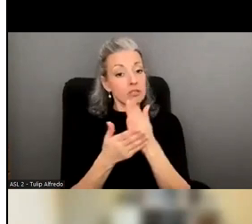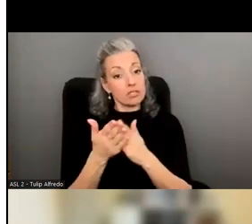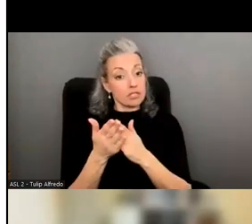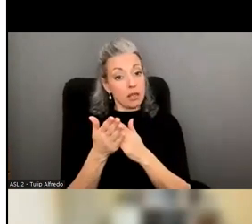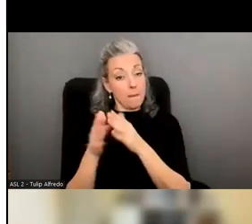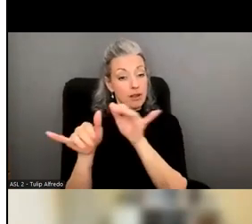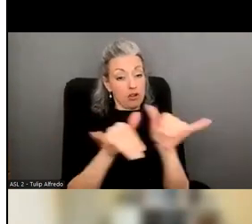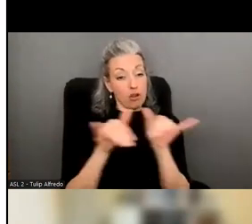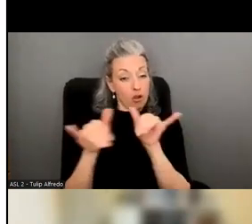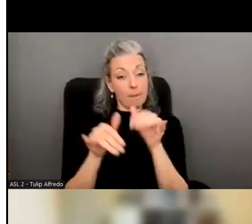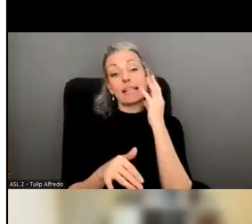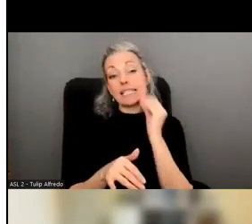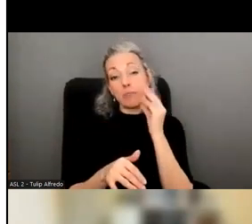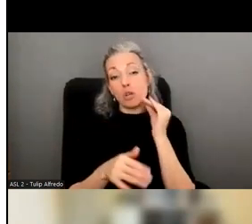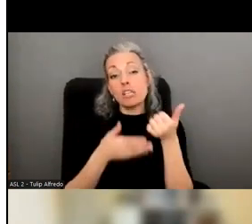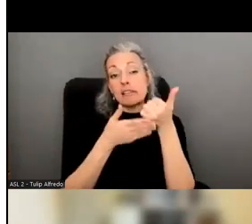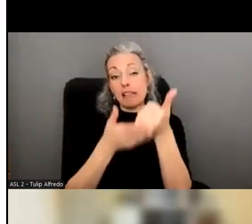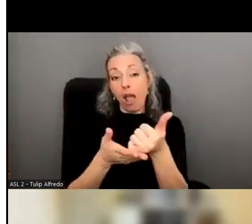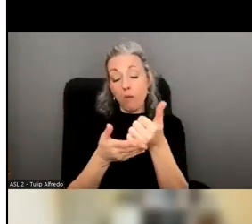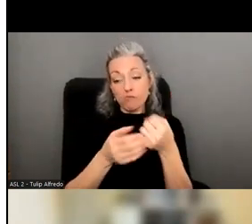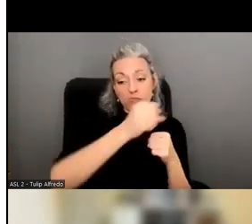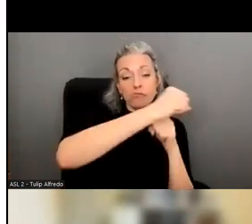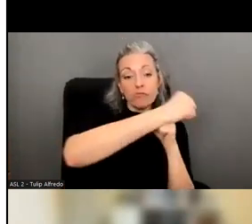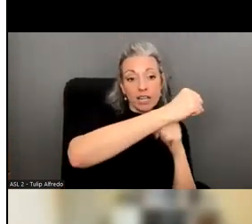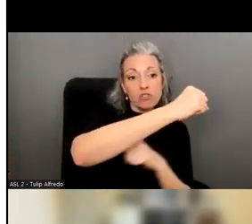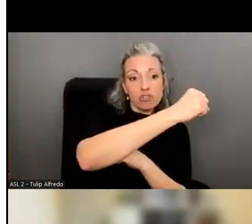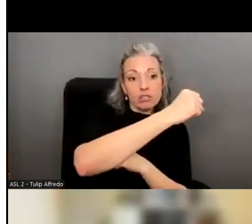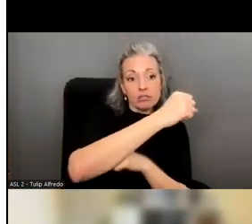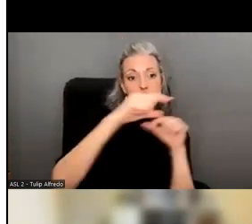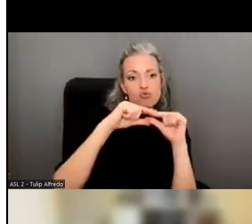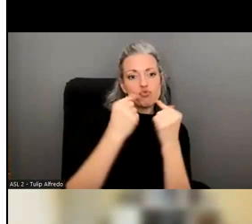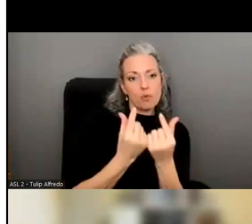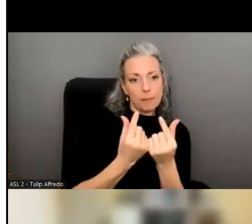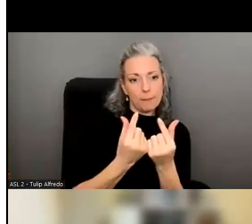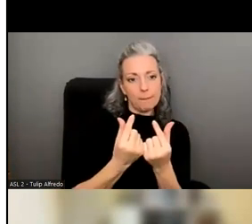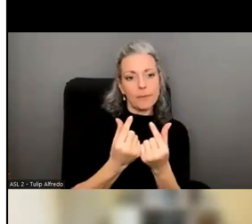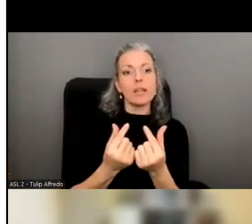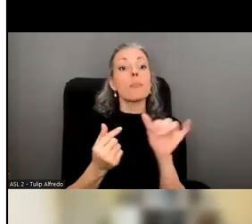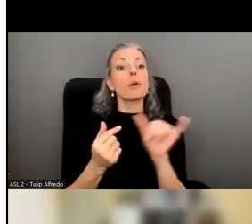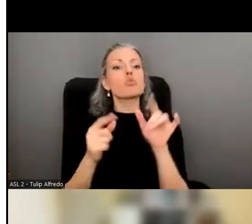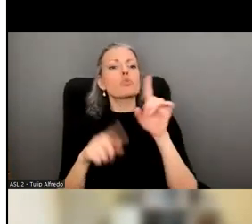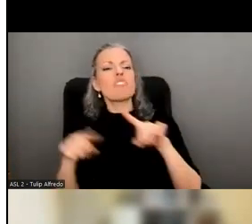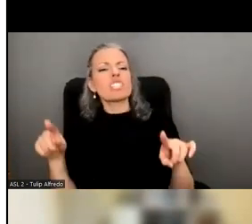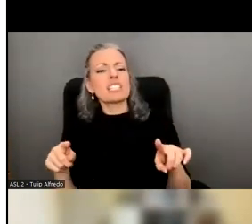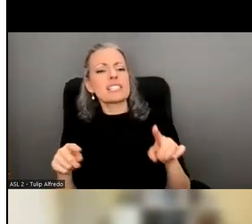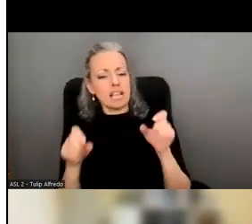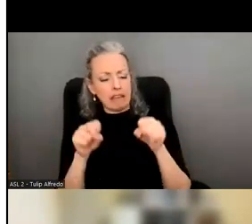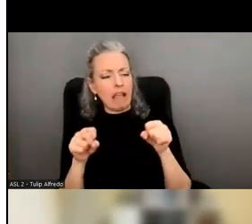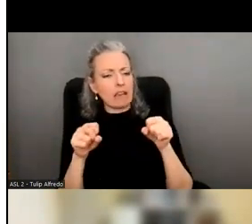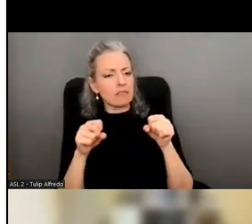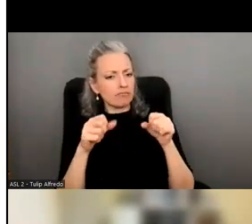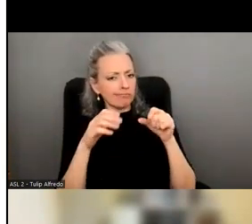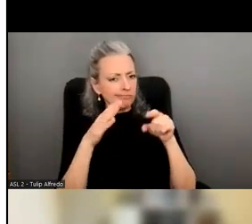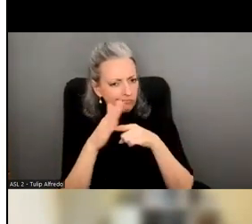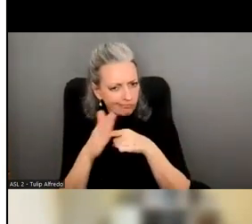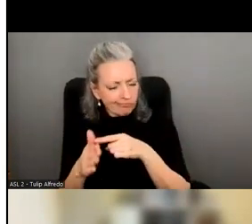experiences that will help form the bedrock of these focus groups, but that there will be differences that we can explore and nuances that will, again, help sort of